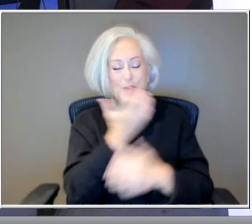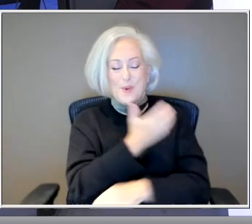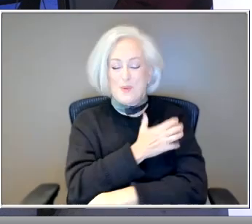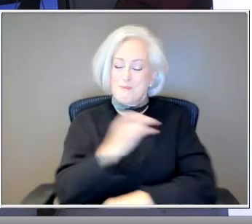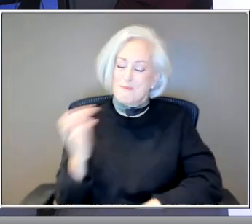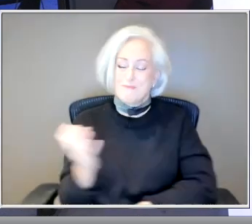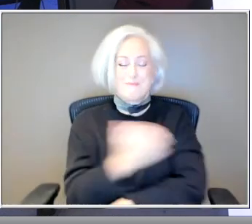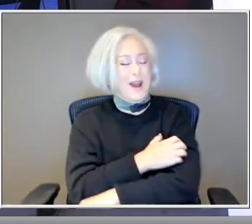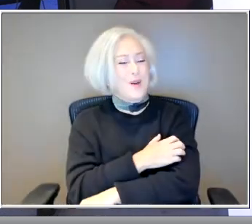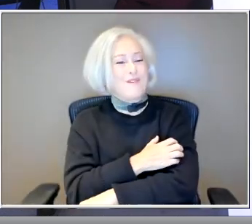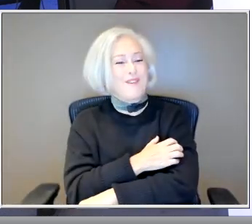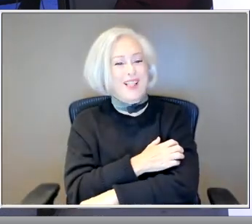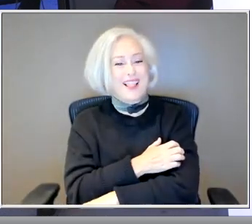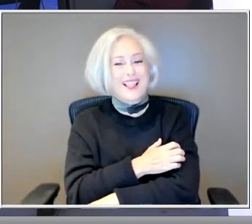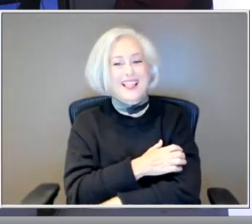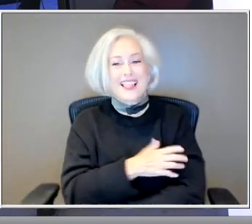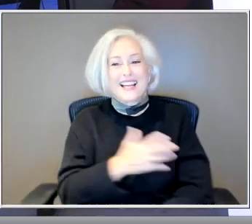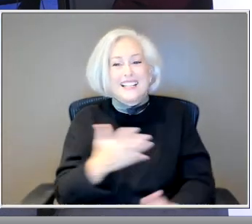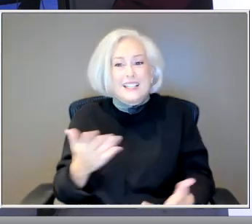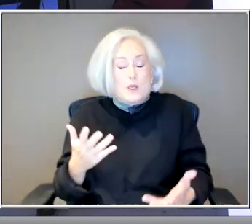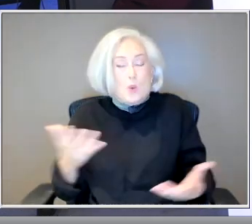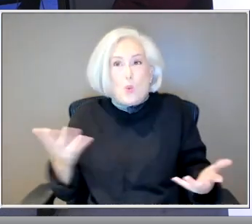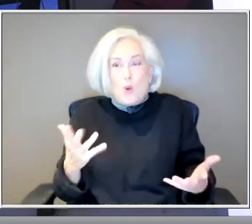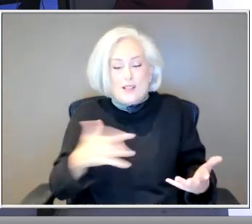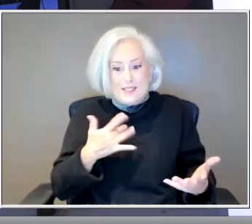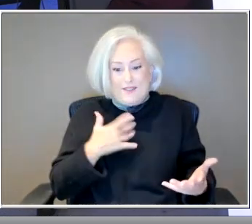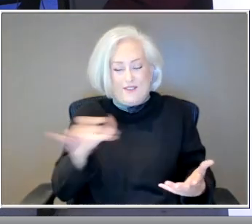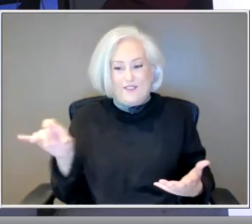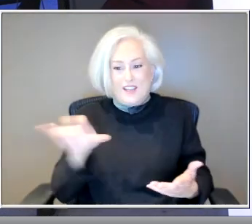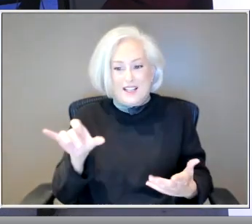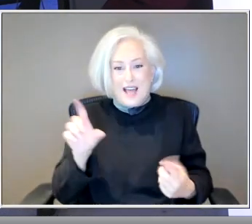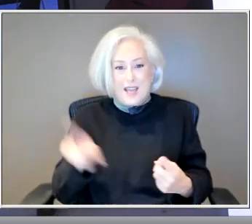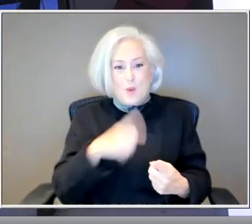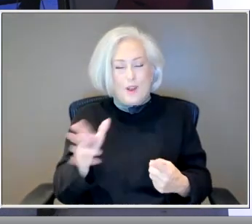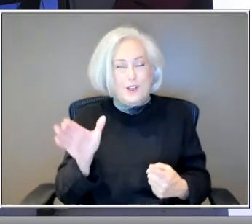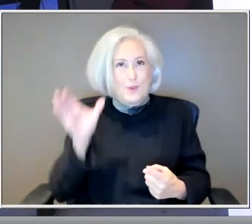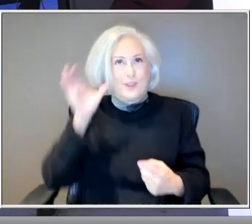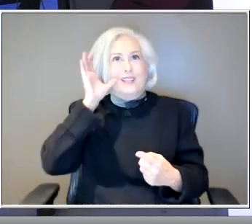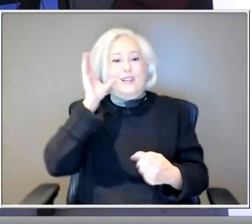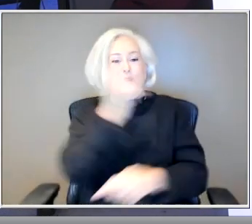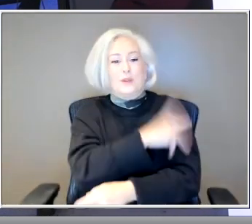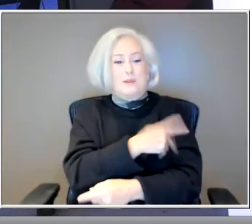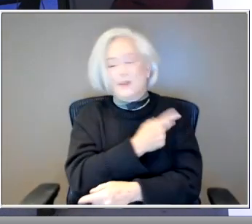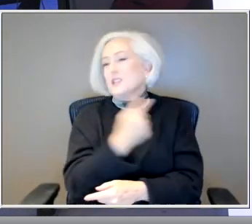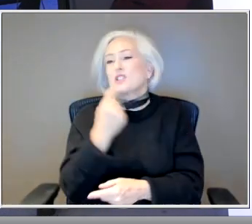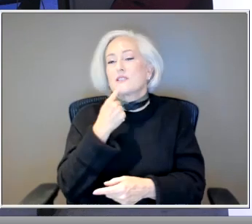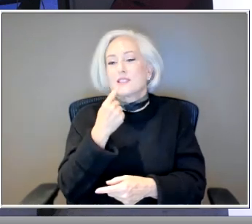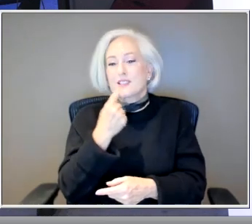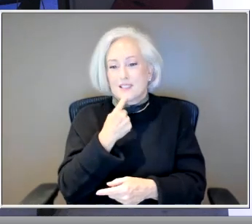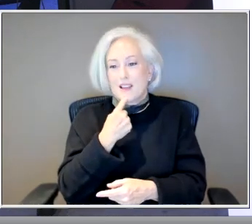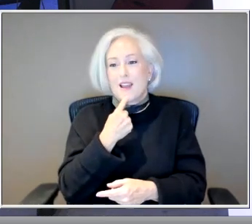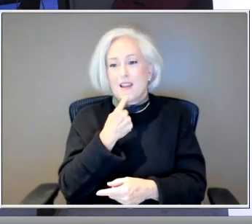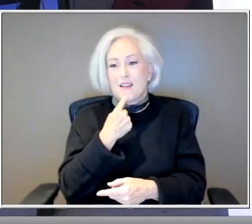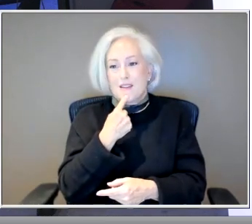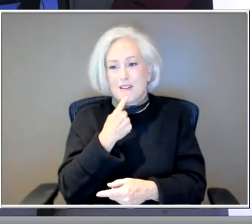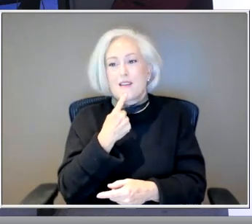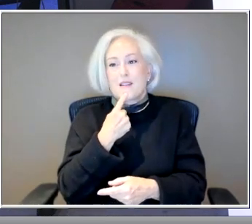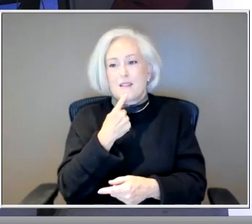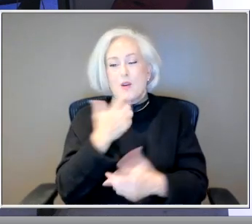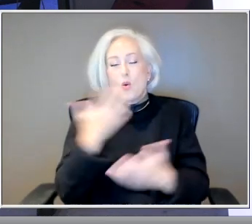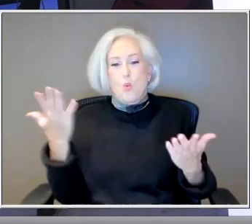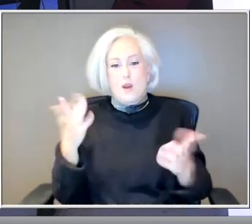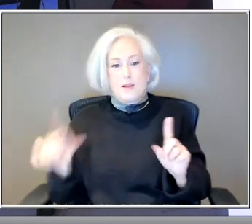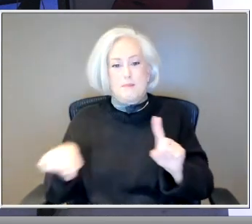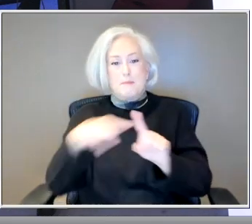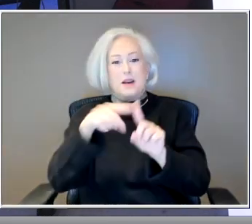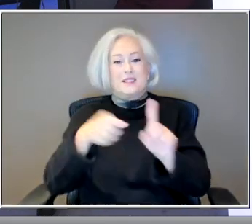everybody on the spot here, but what is that like when you hear that from a patient, where you understand the kind of impact that you've been able to make?